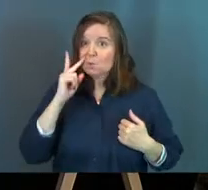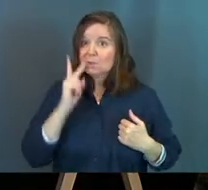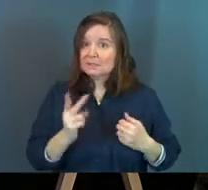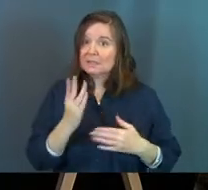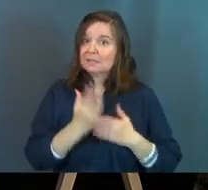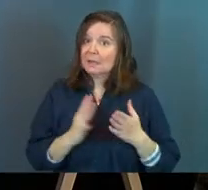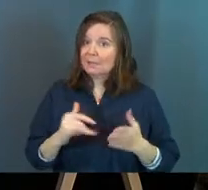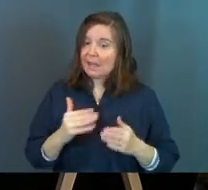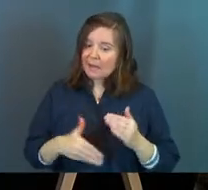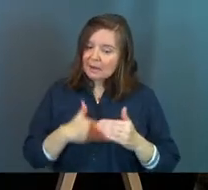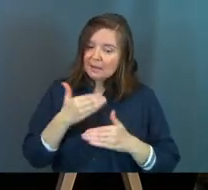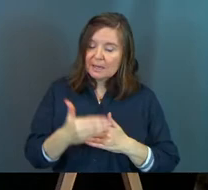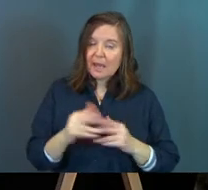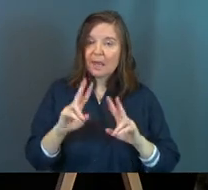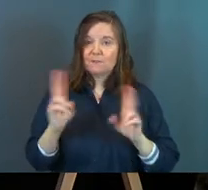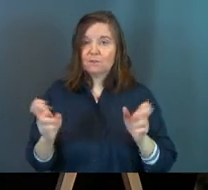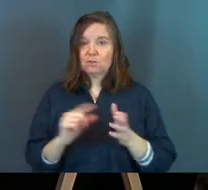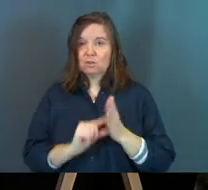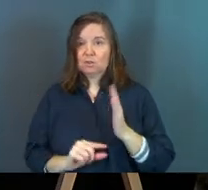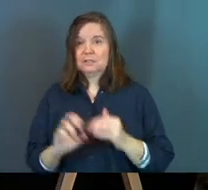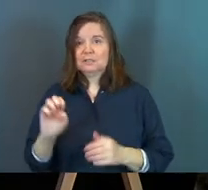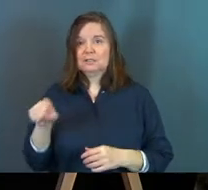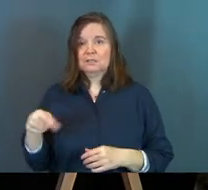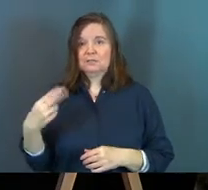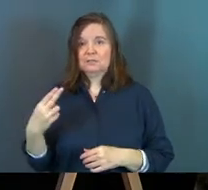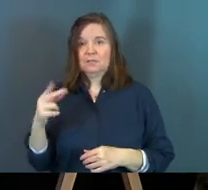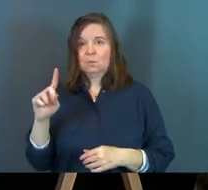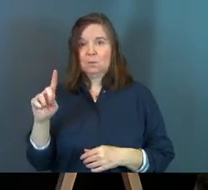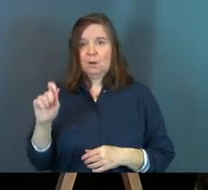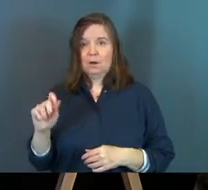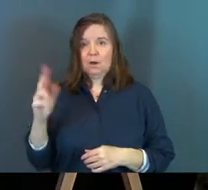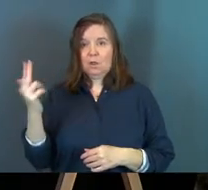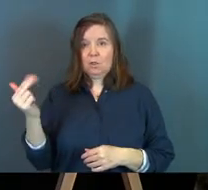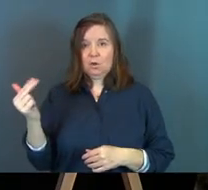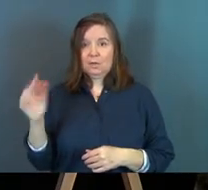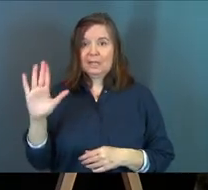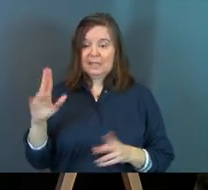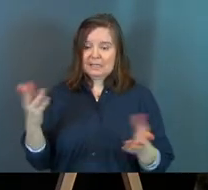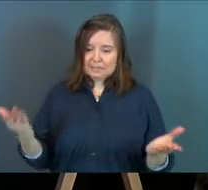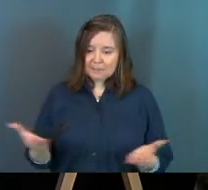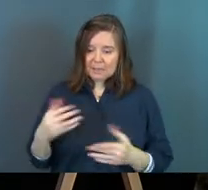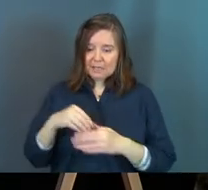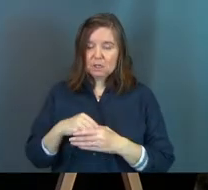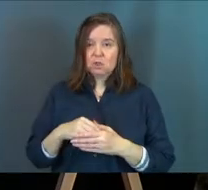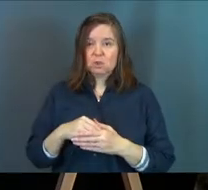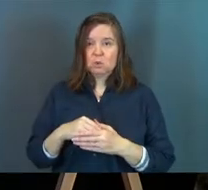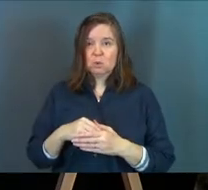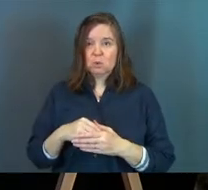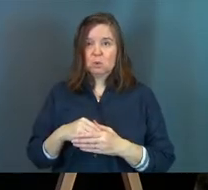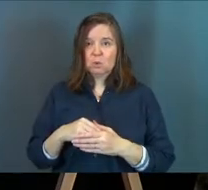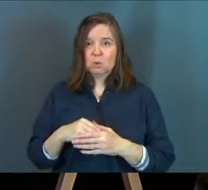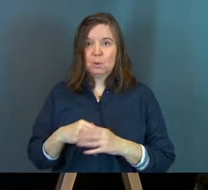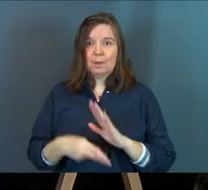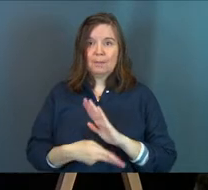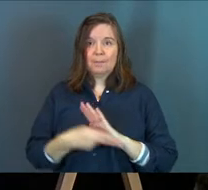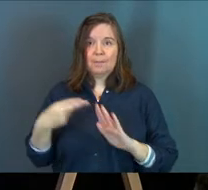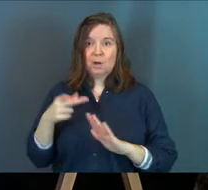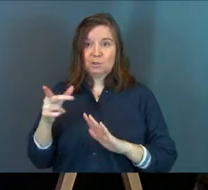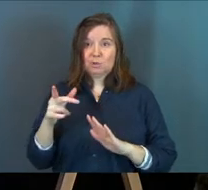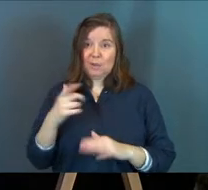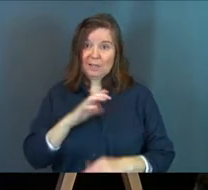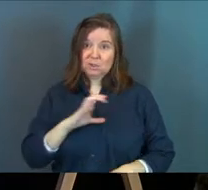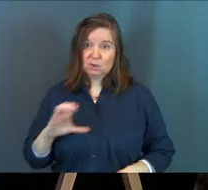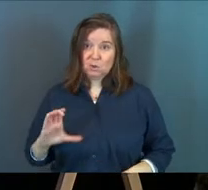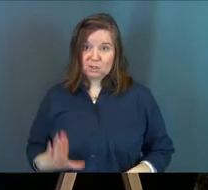see some of that. Next verse is Ephesians 1:13. His presence in you marks you as a Christian. This is